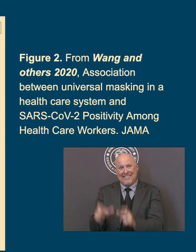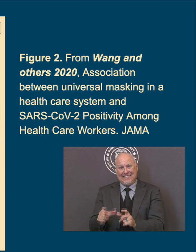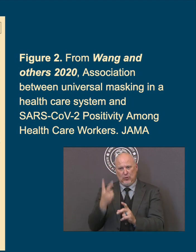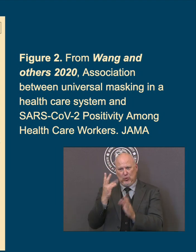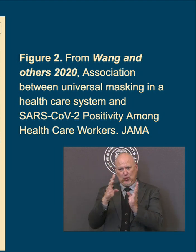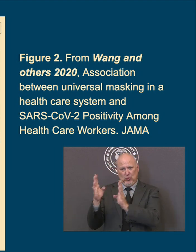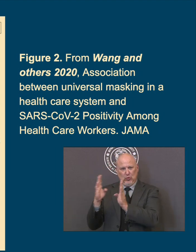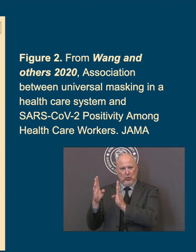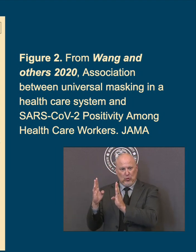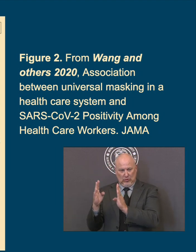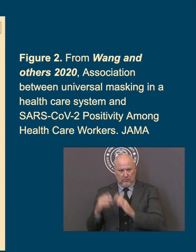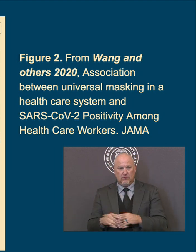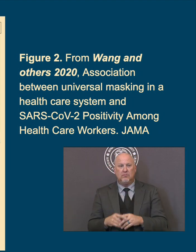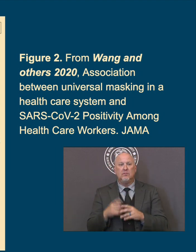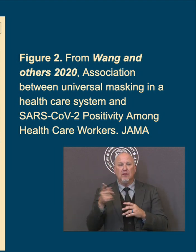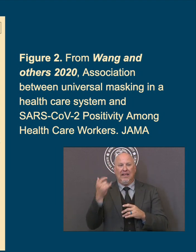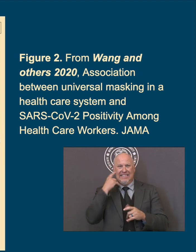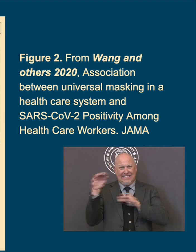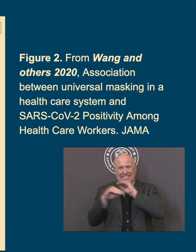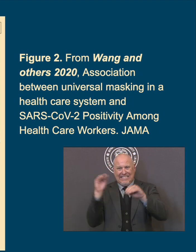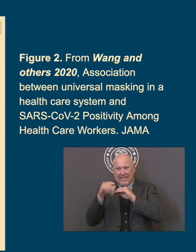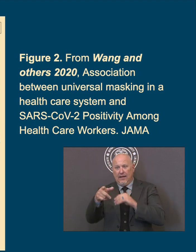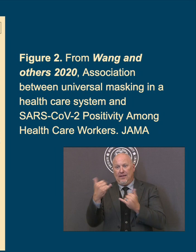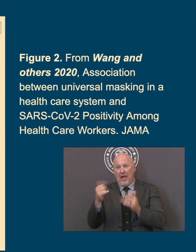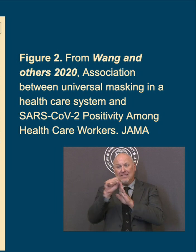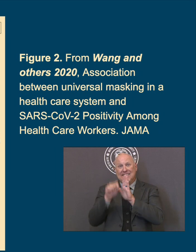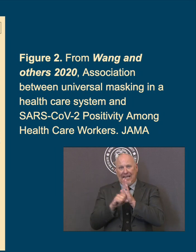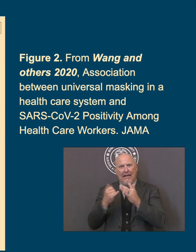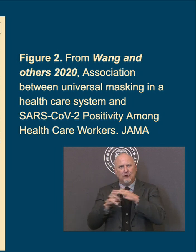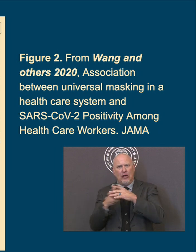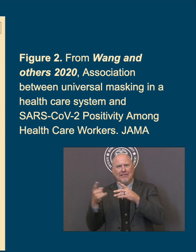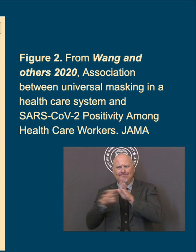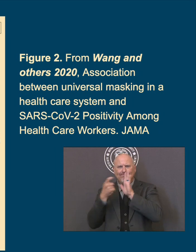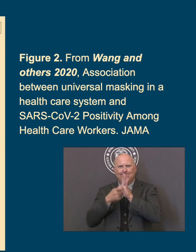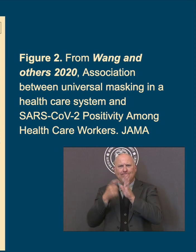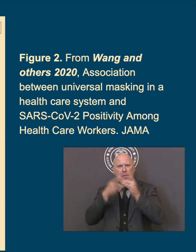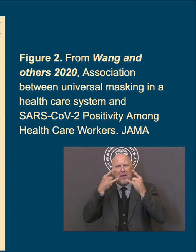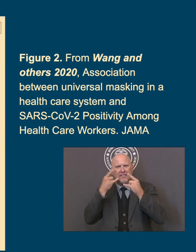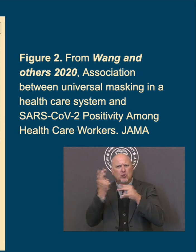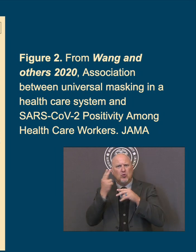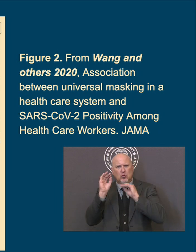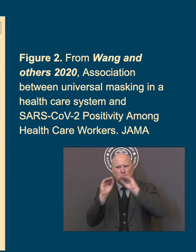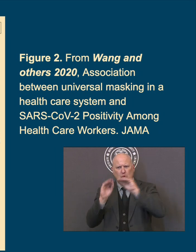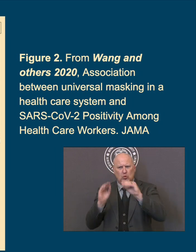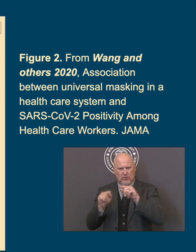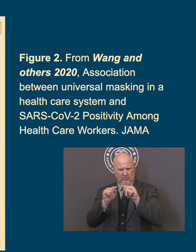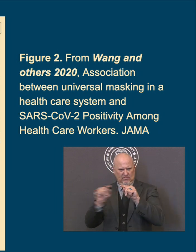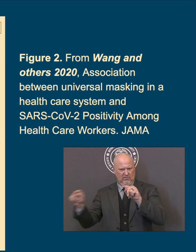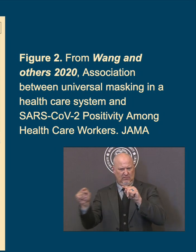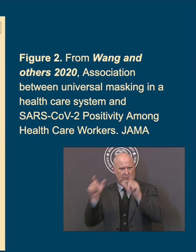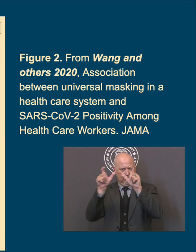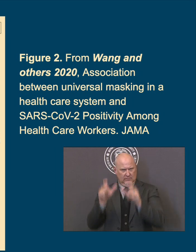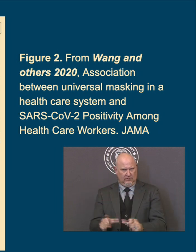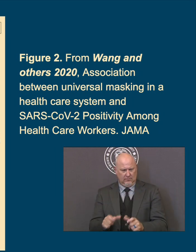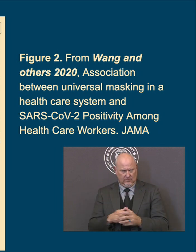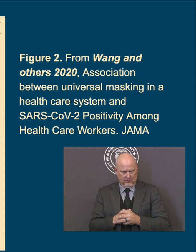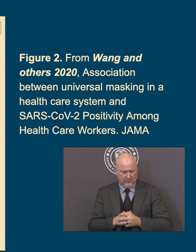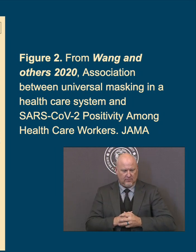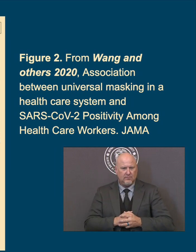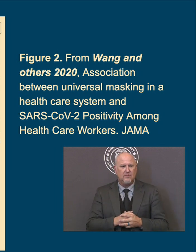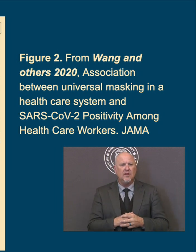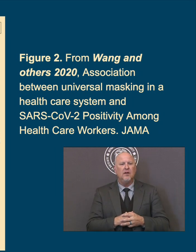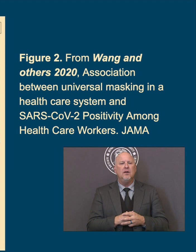implemented also in patients, including those showing no symptoms. So here we see a longitudinal example that has now been